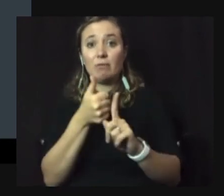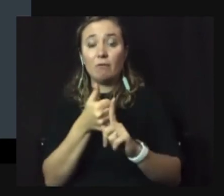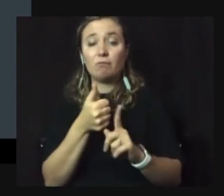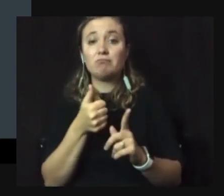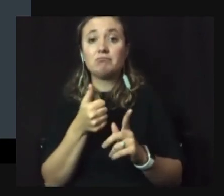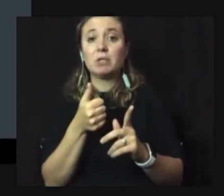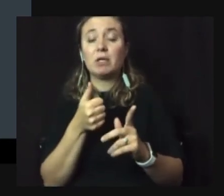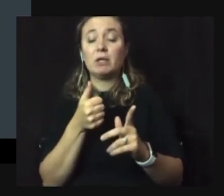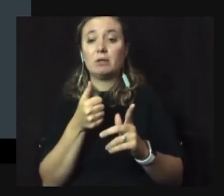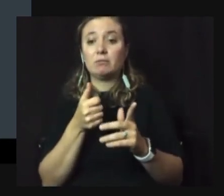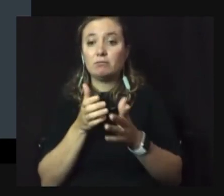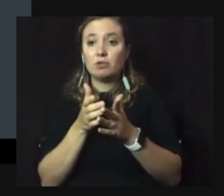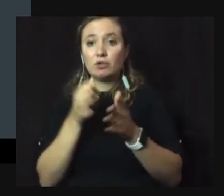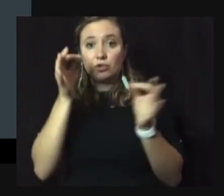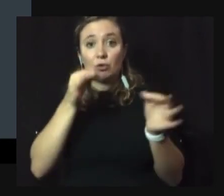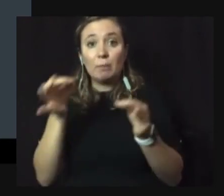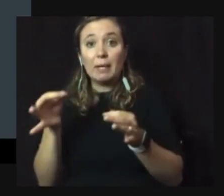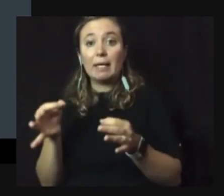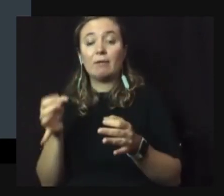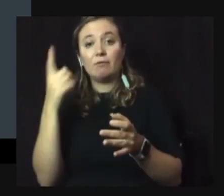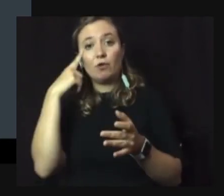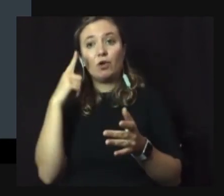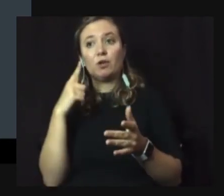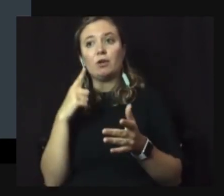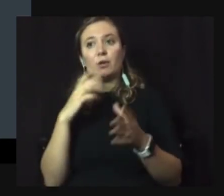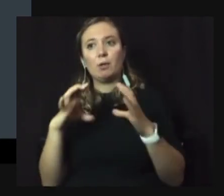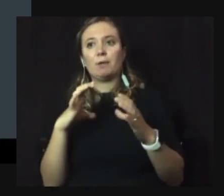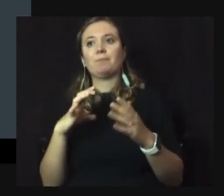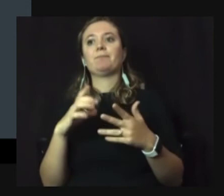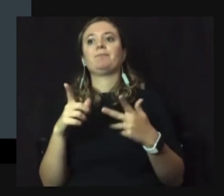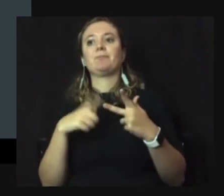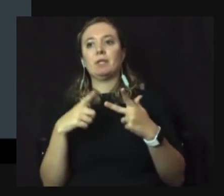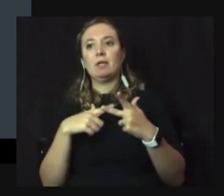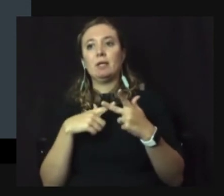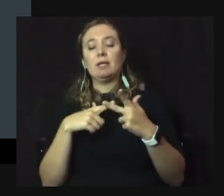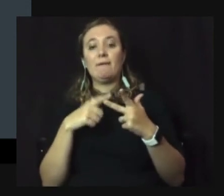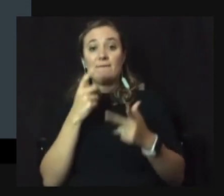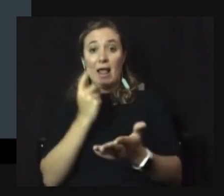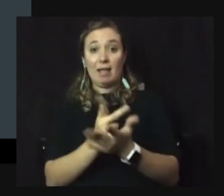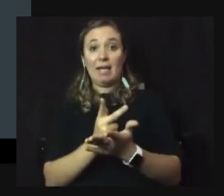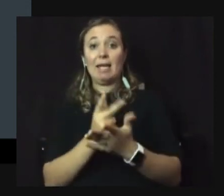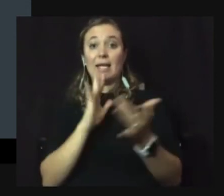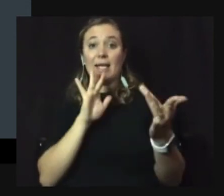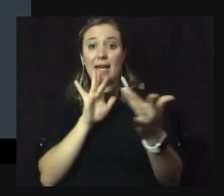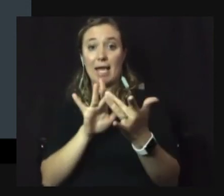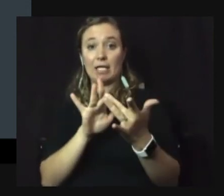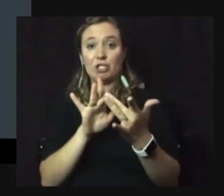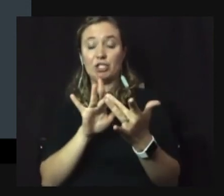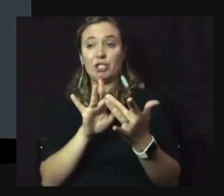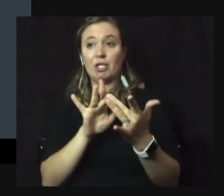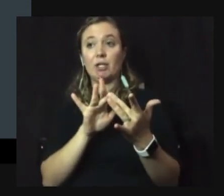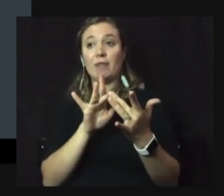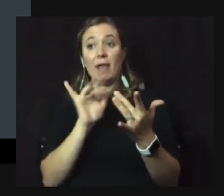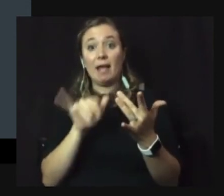Validate your connection. That is a form of self-advocacy. When I am doing this identity development work, I largely do it